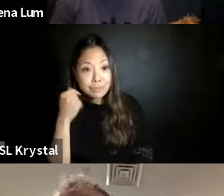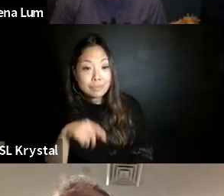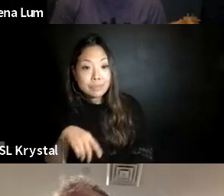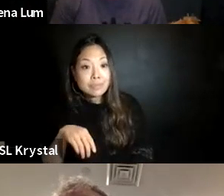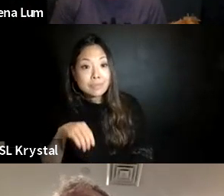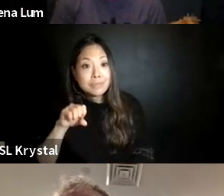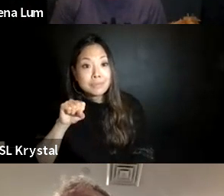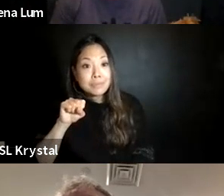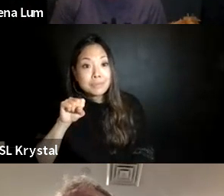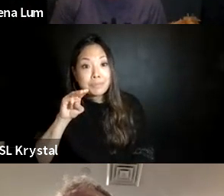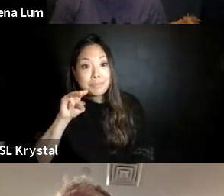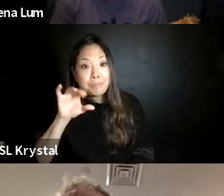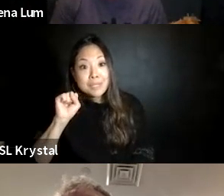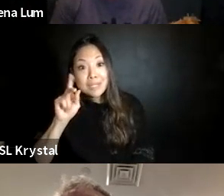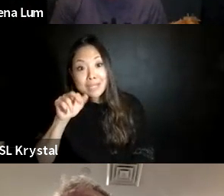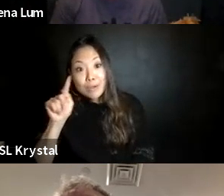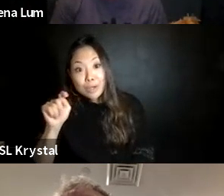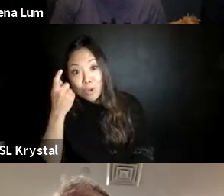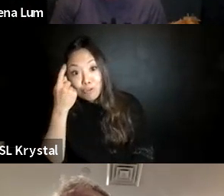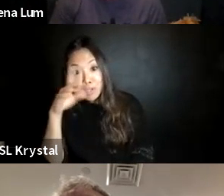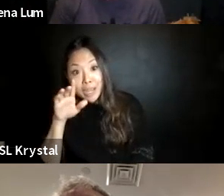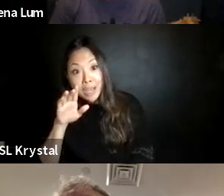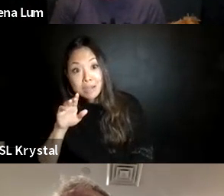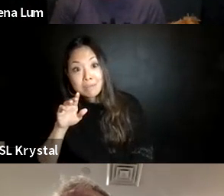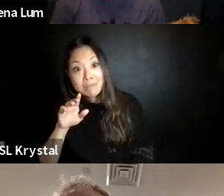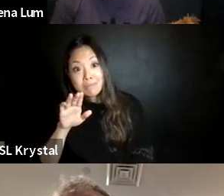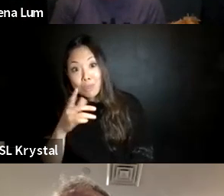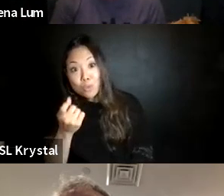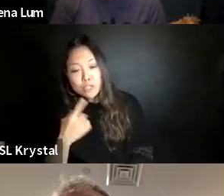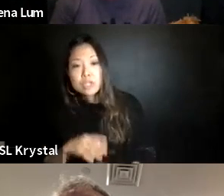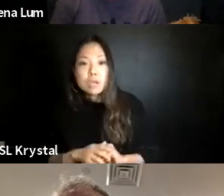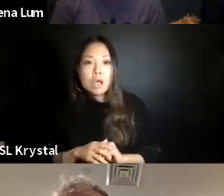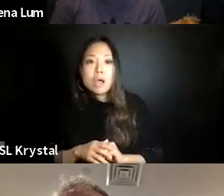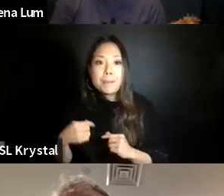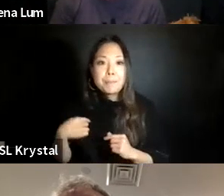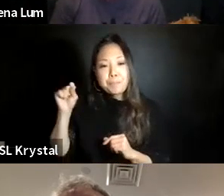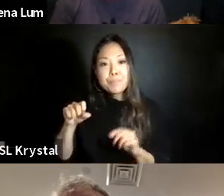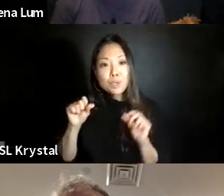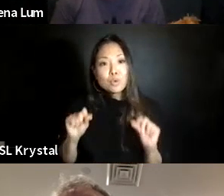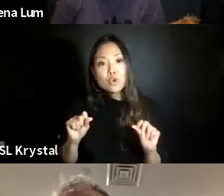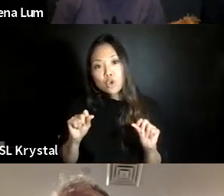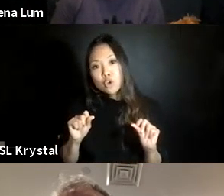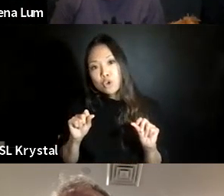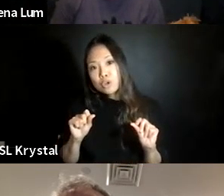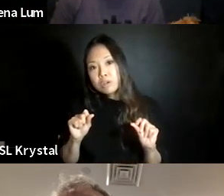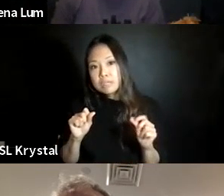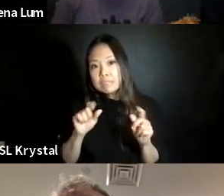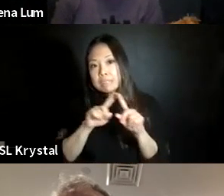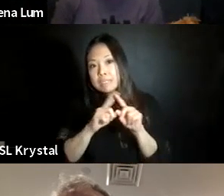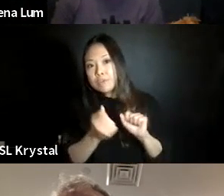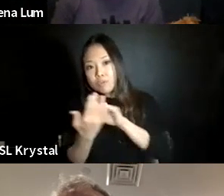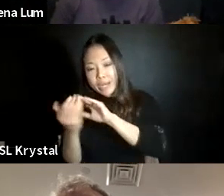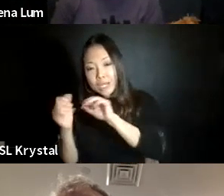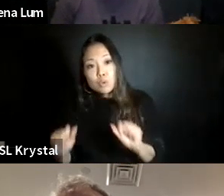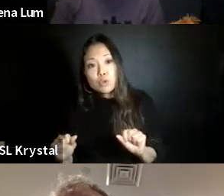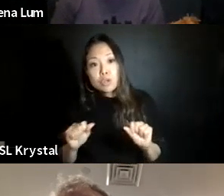Garrett? I do. You can do the operation several ways. You could rank the entire applicant pool if we